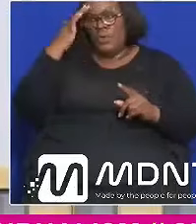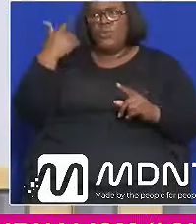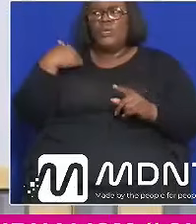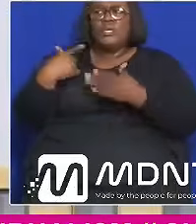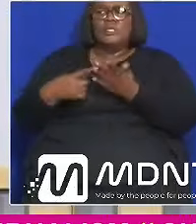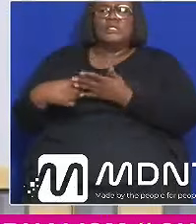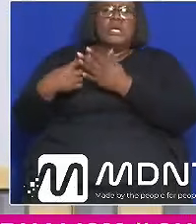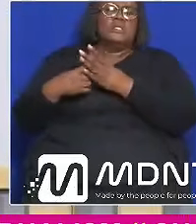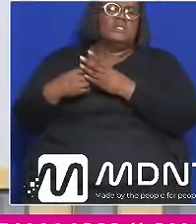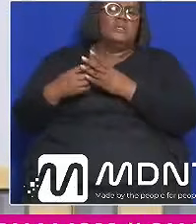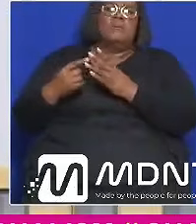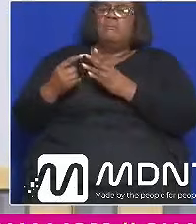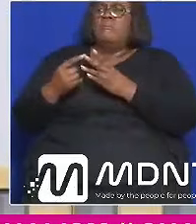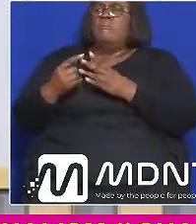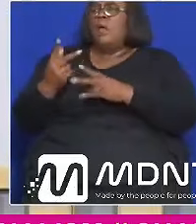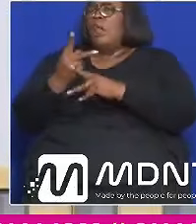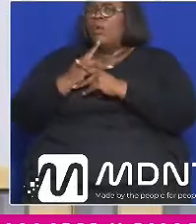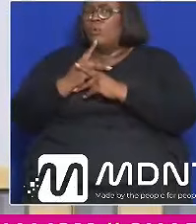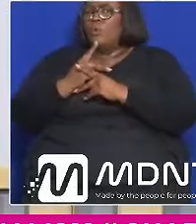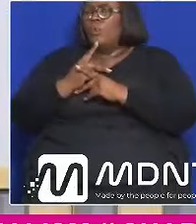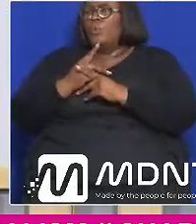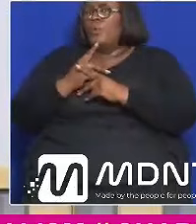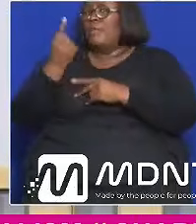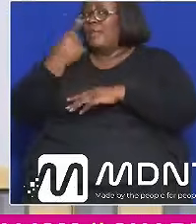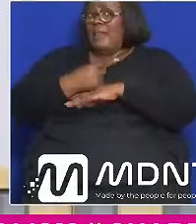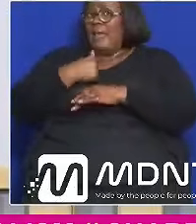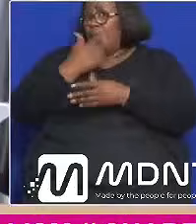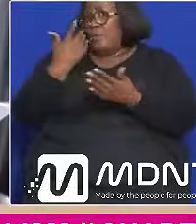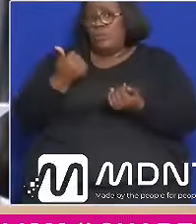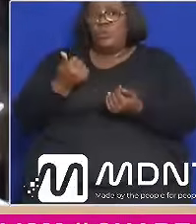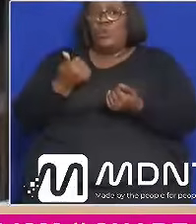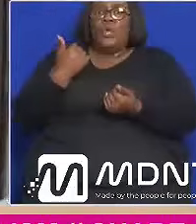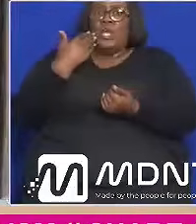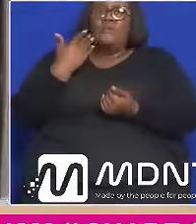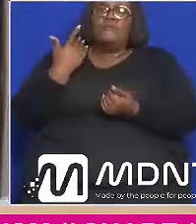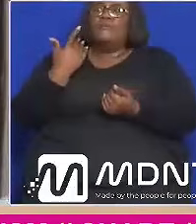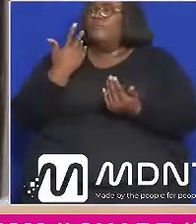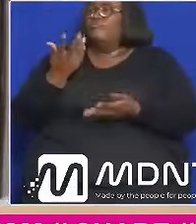the loan, I'm not quite sure. Also, it could potentially have been about